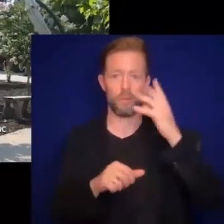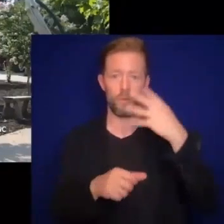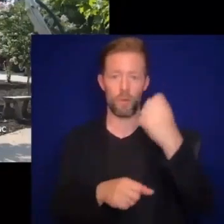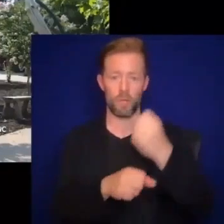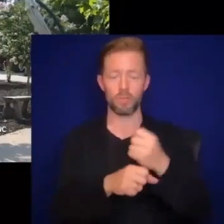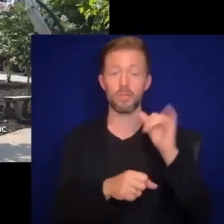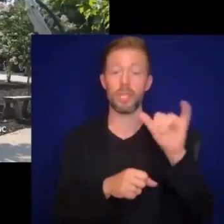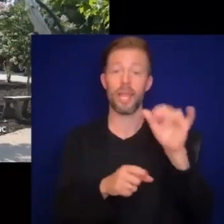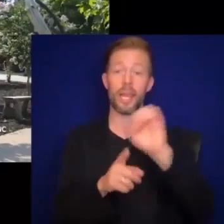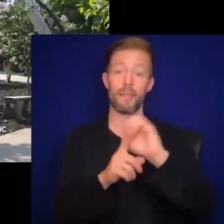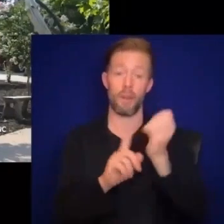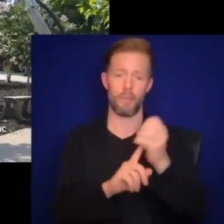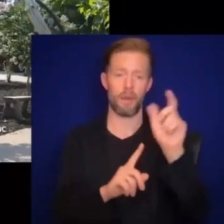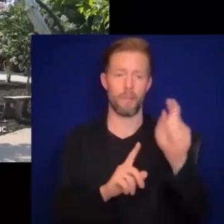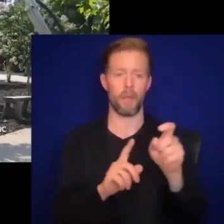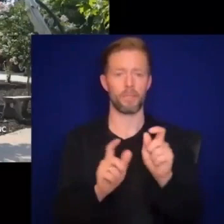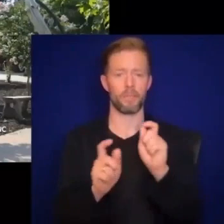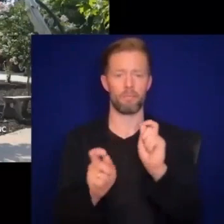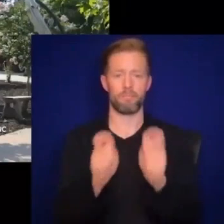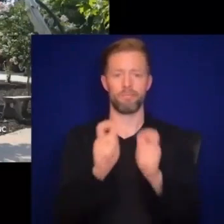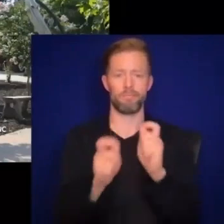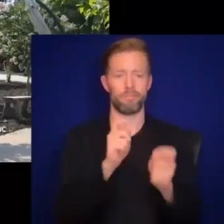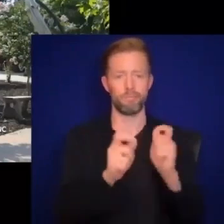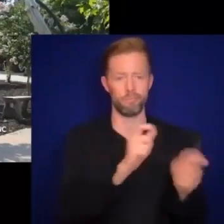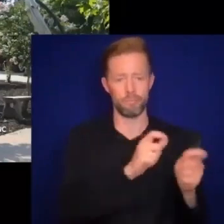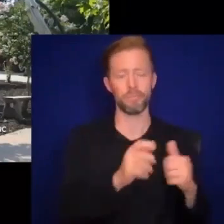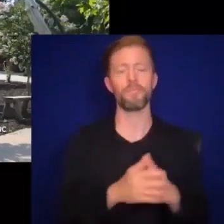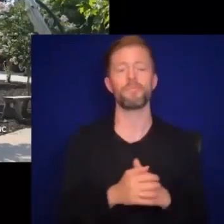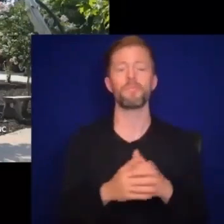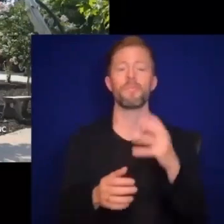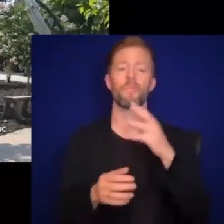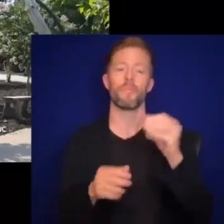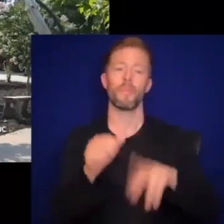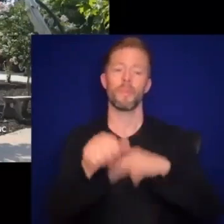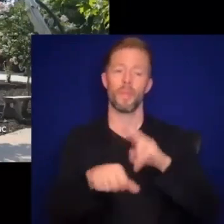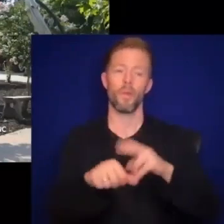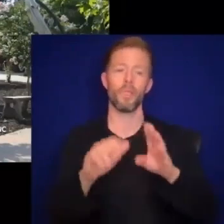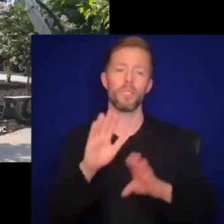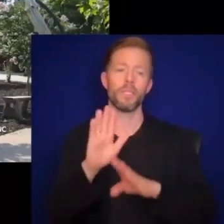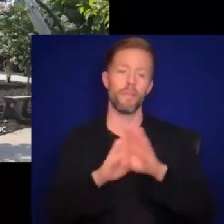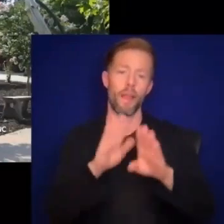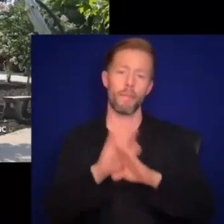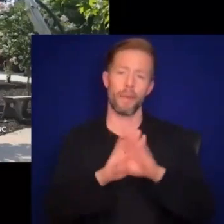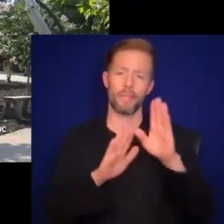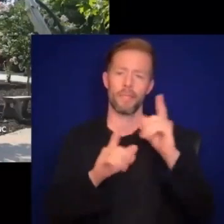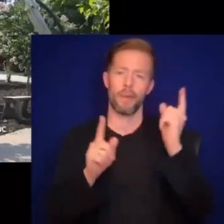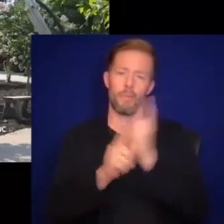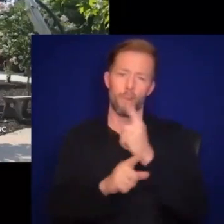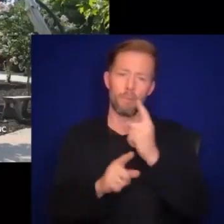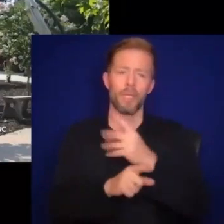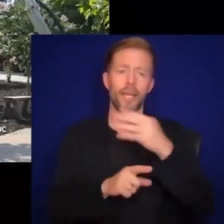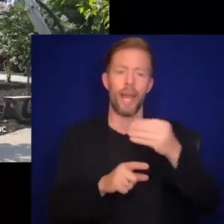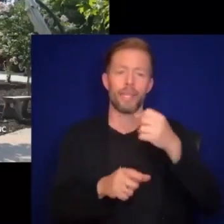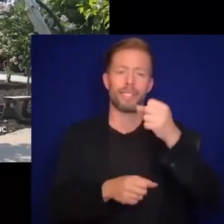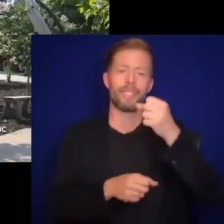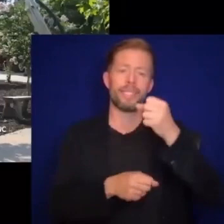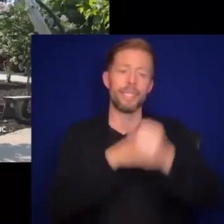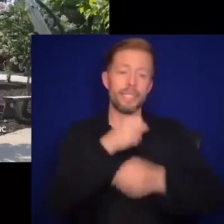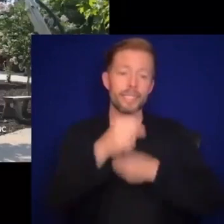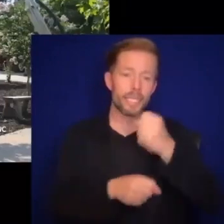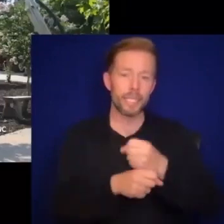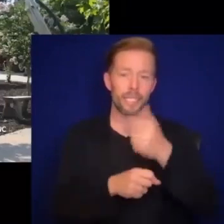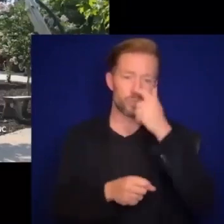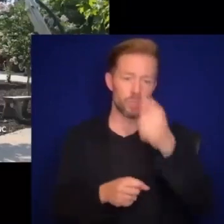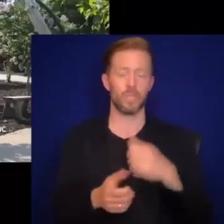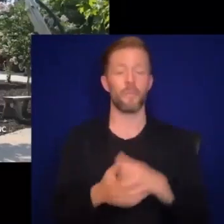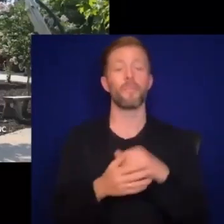stay for 4 years. So these environments need to be changing. And of course, developmentally appropriate and